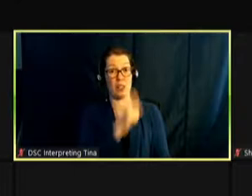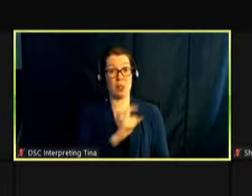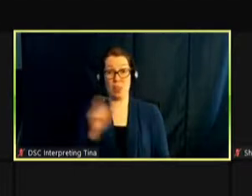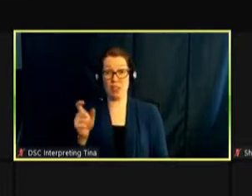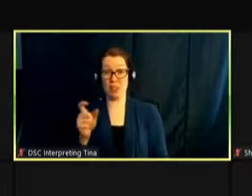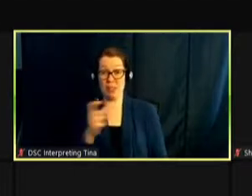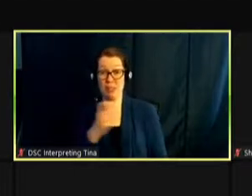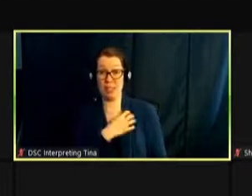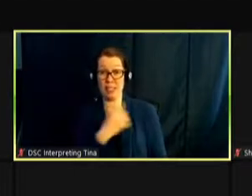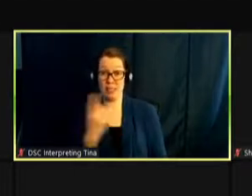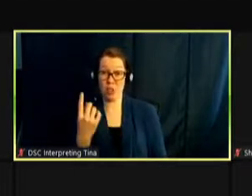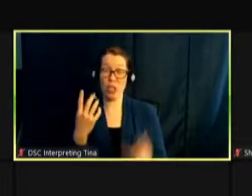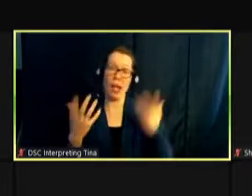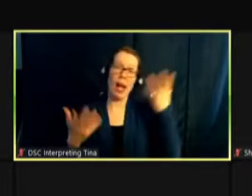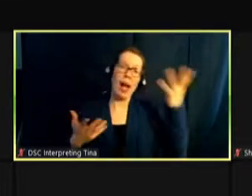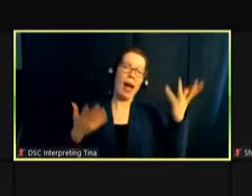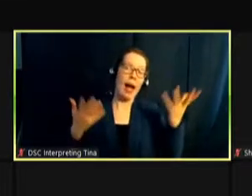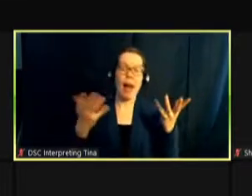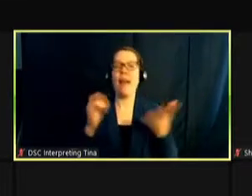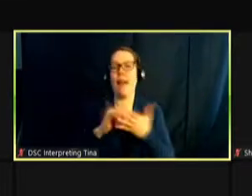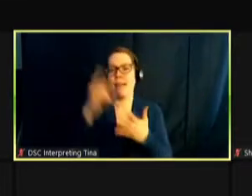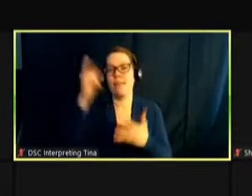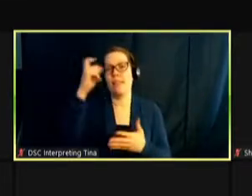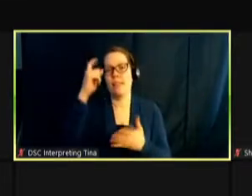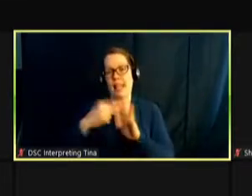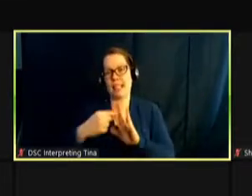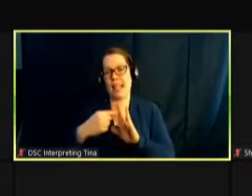now? I mean, that's the example that the governor has given.